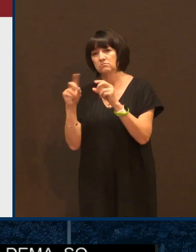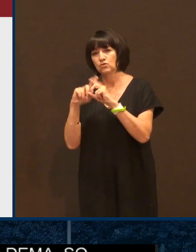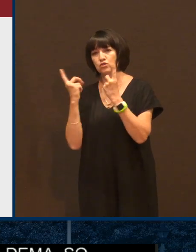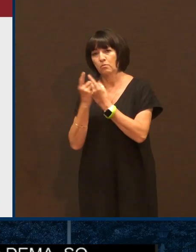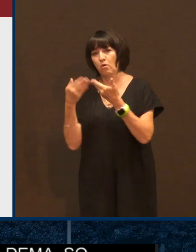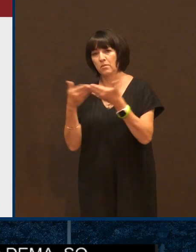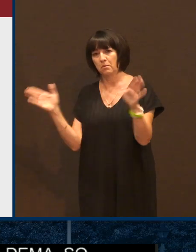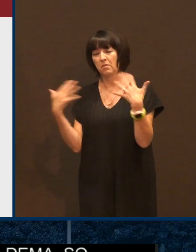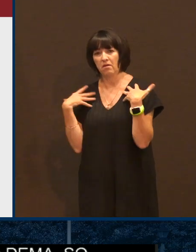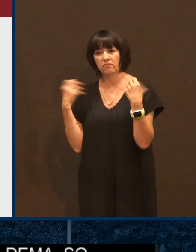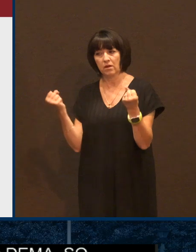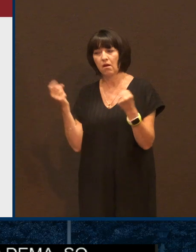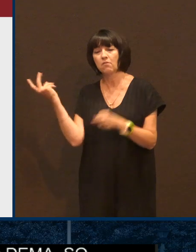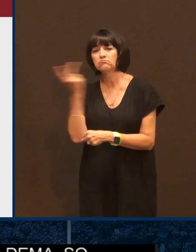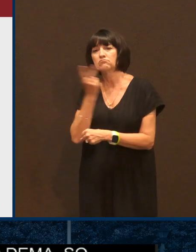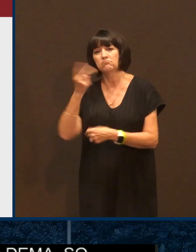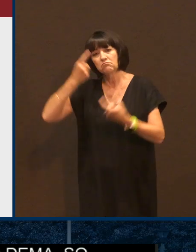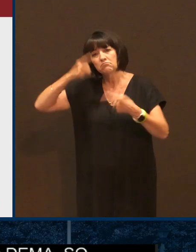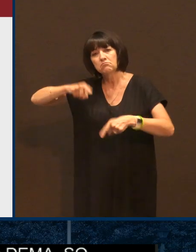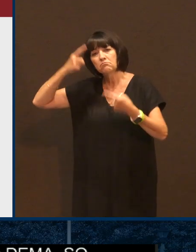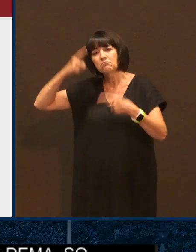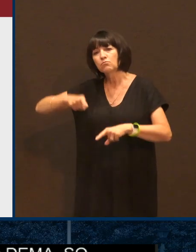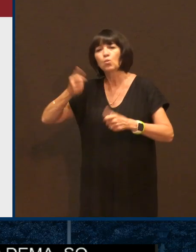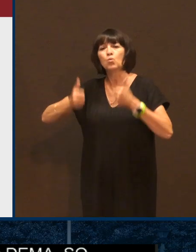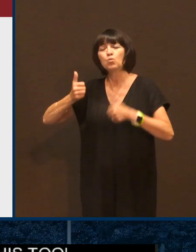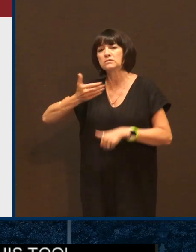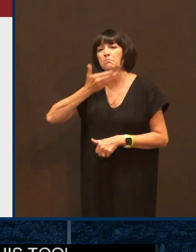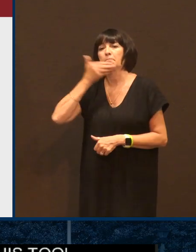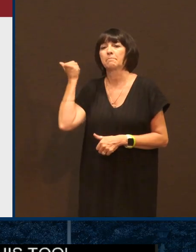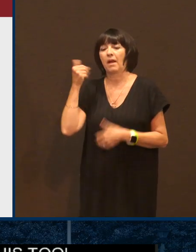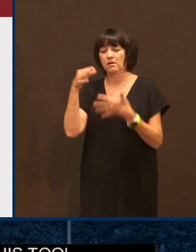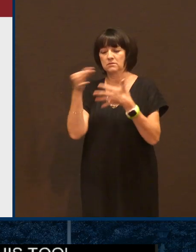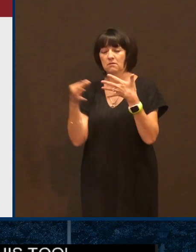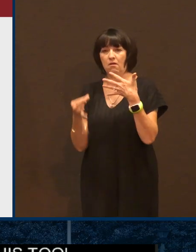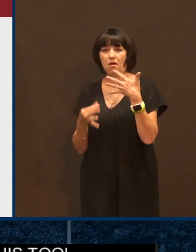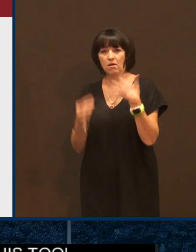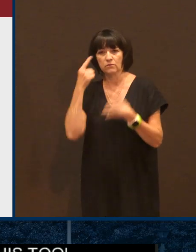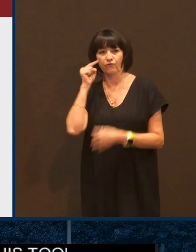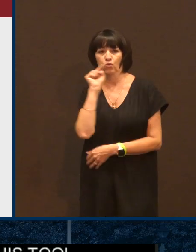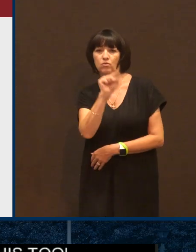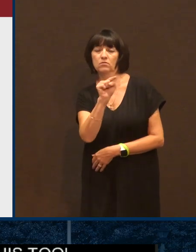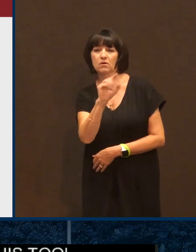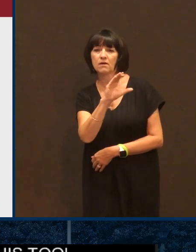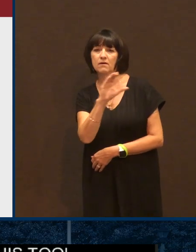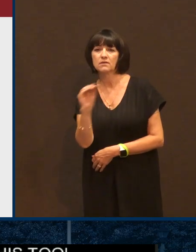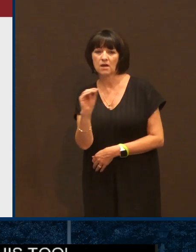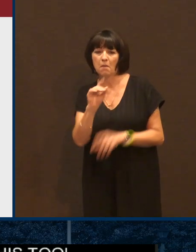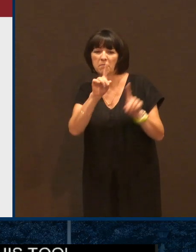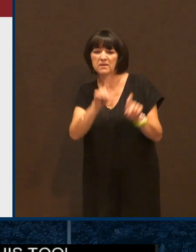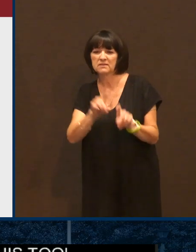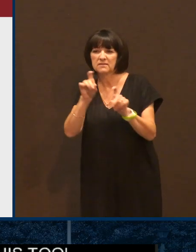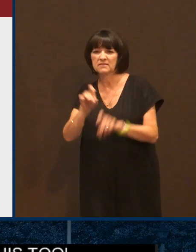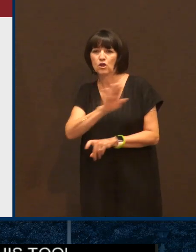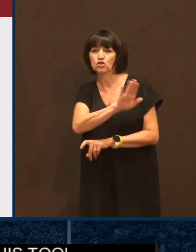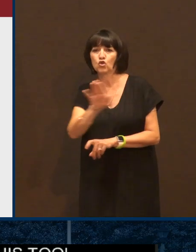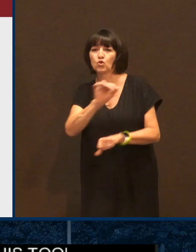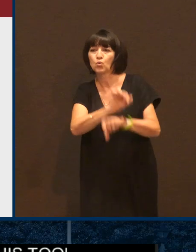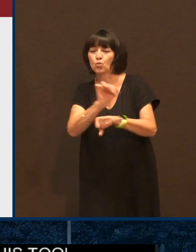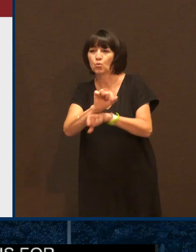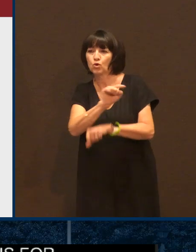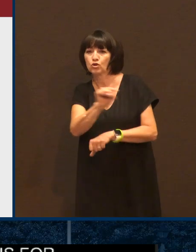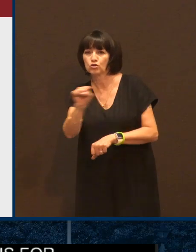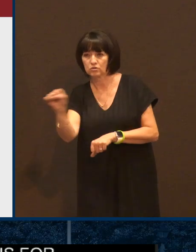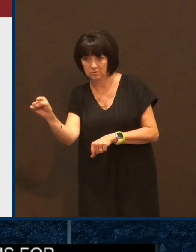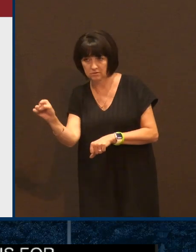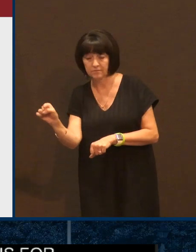options for them. And as always, all of these materials that I just mentioned are on our coronavirus